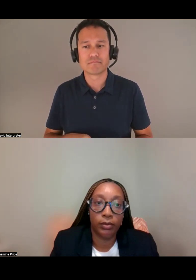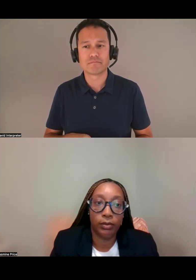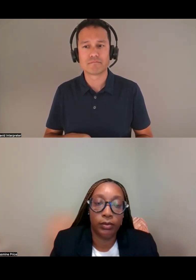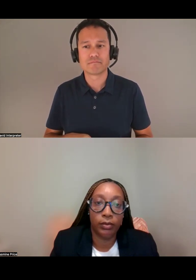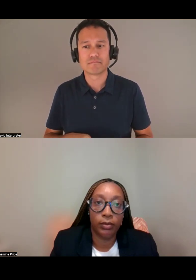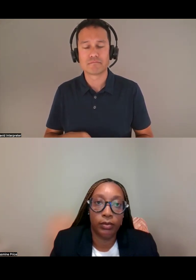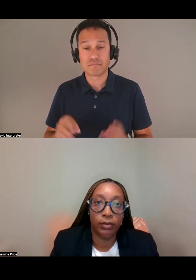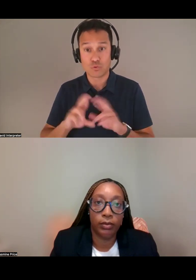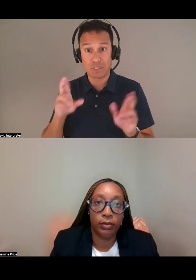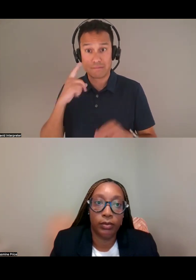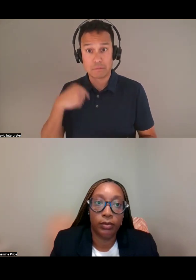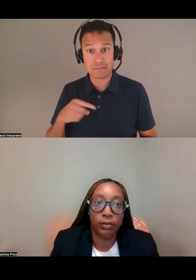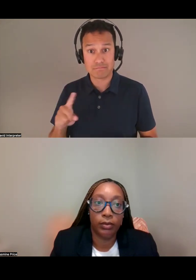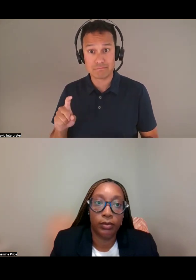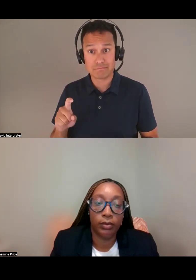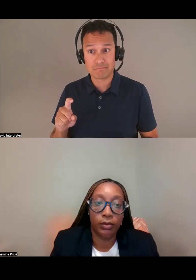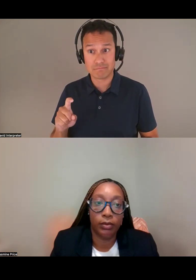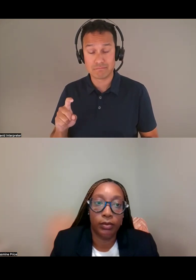are we ready for me? Mm-hmm.